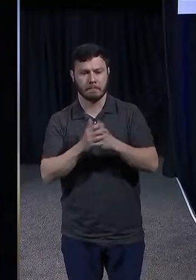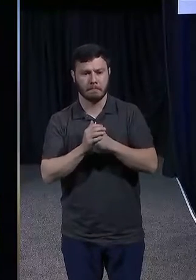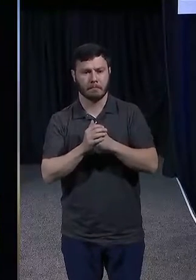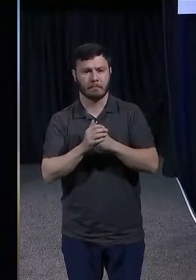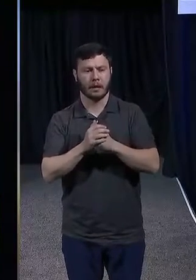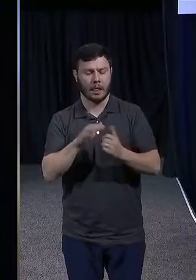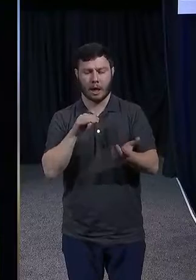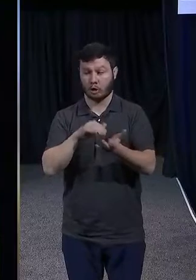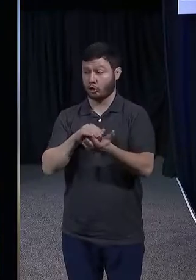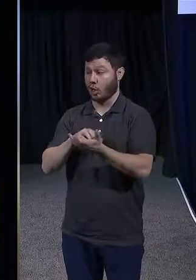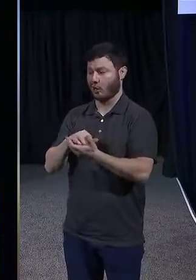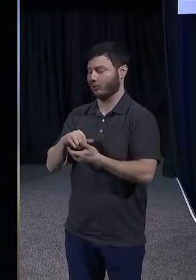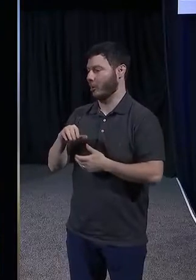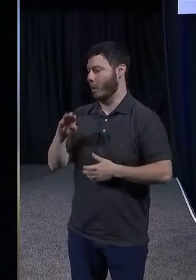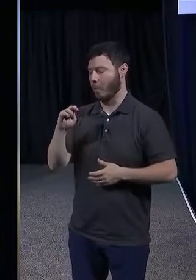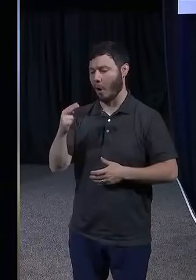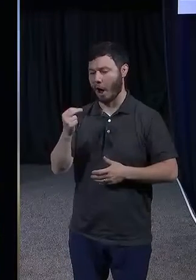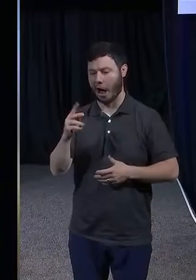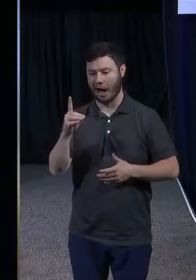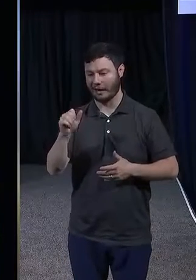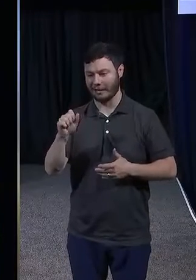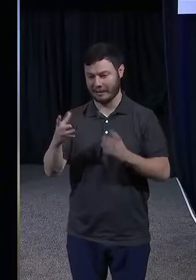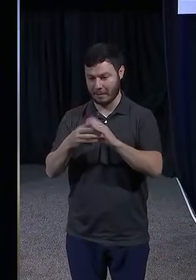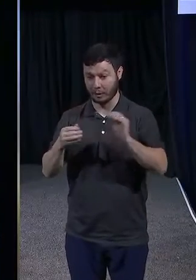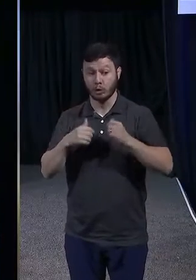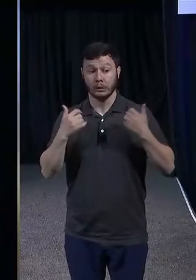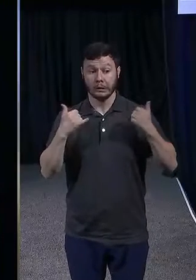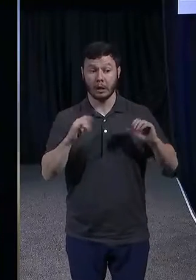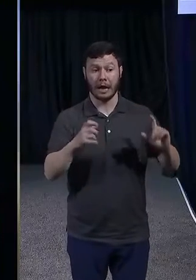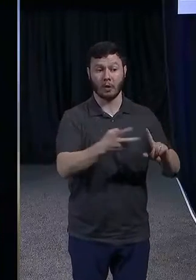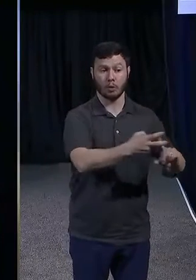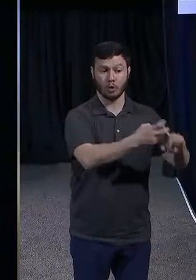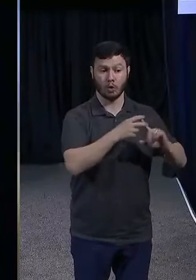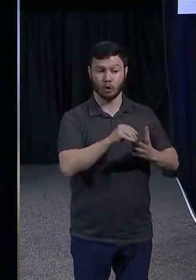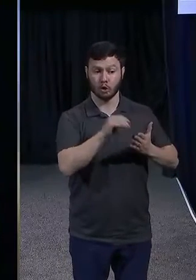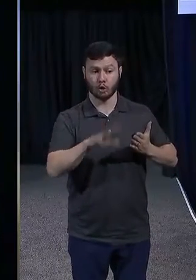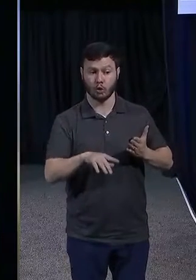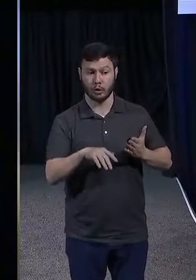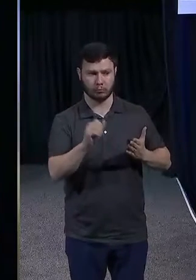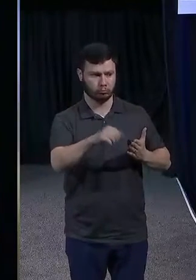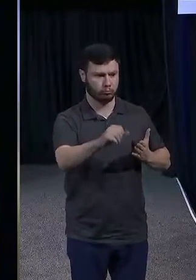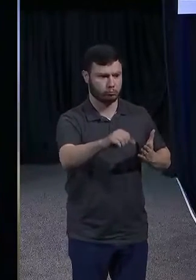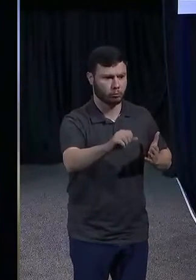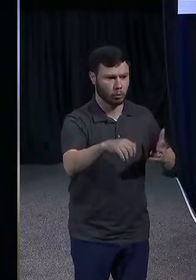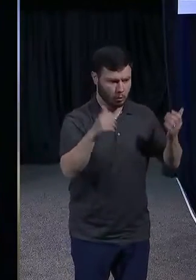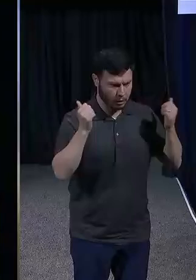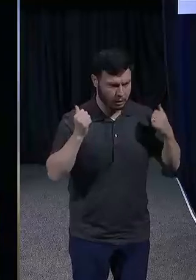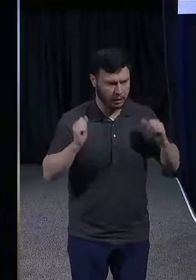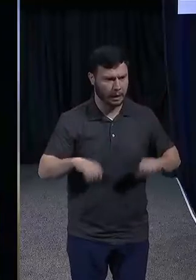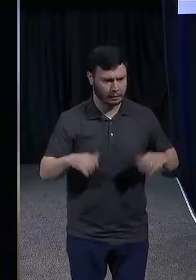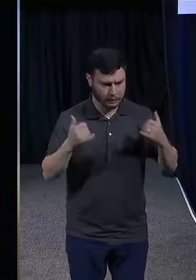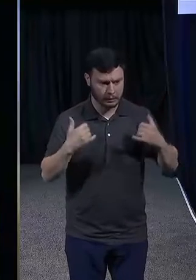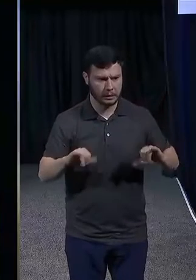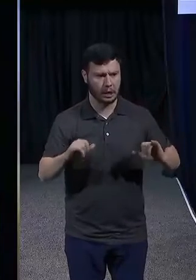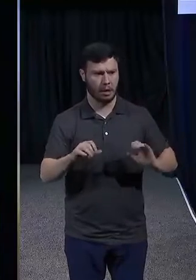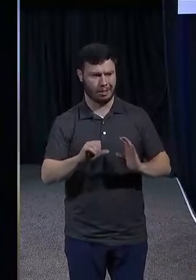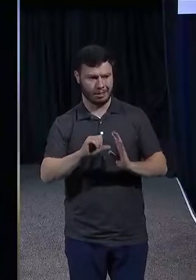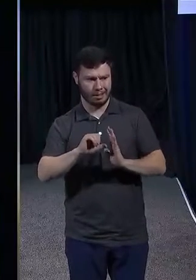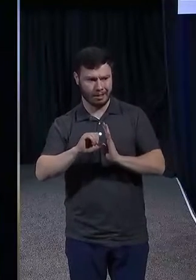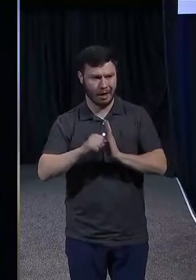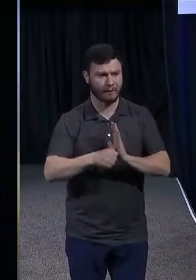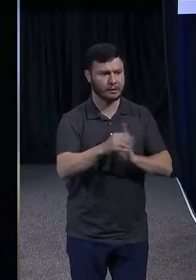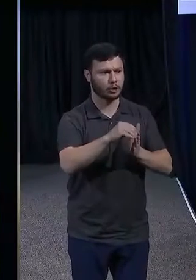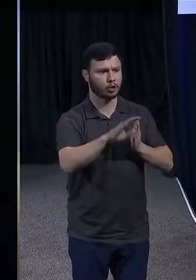Dr. Almohanda said, you can still recruit students. And you can still emphasize students of